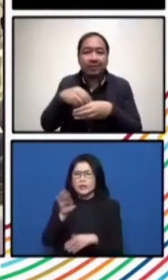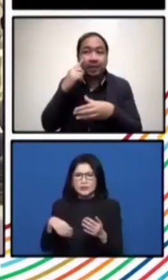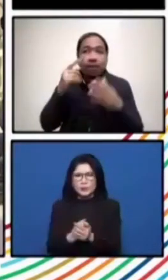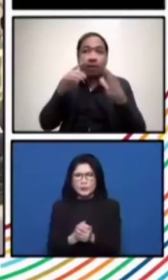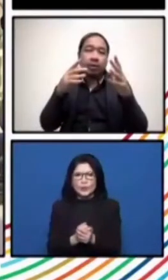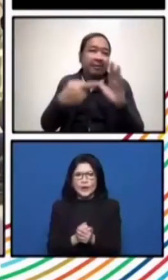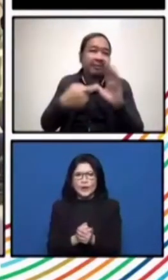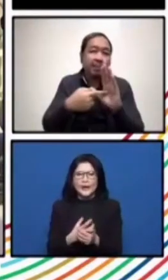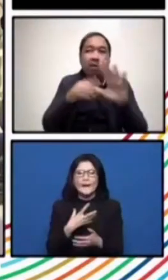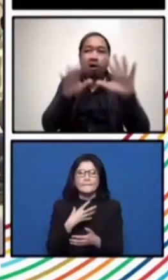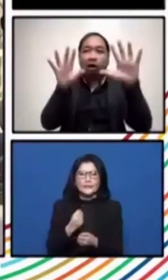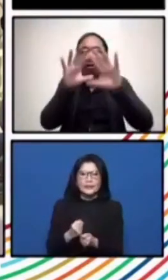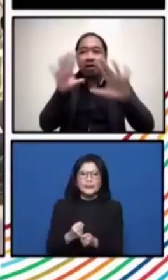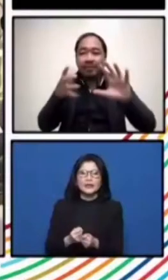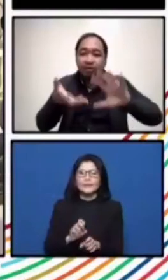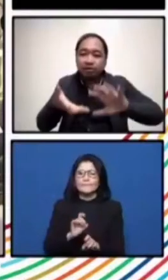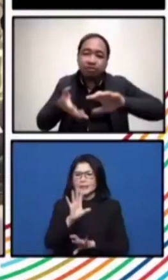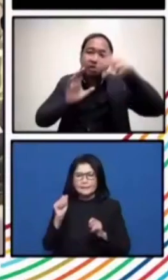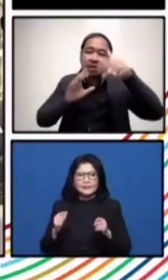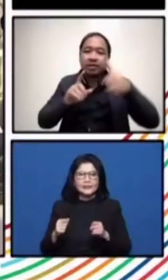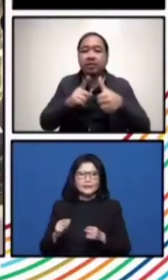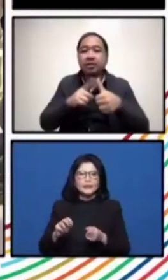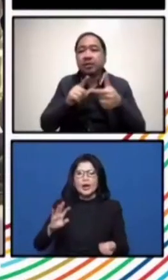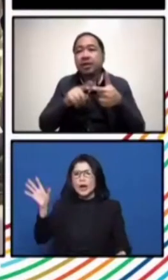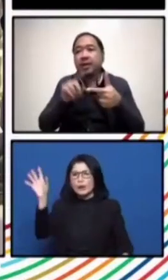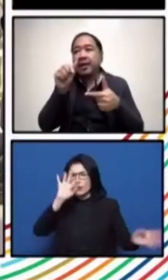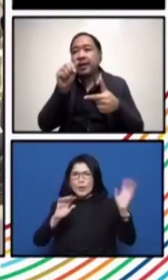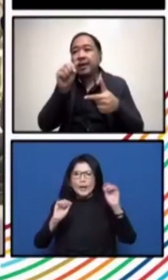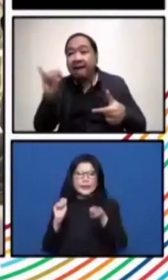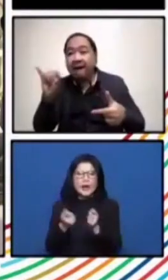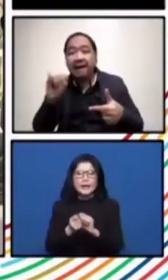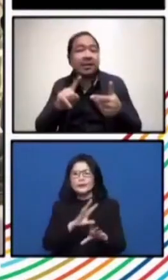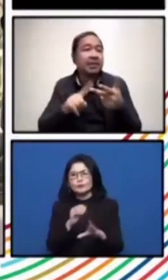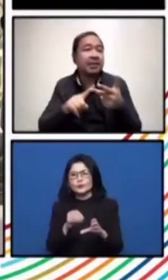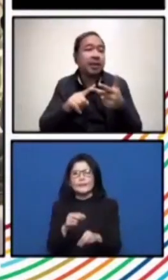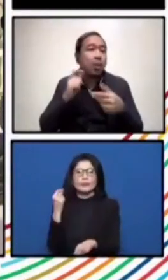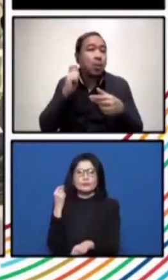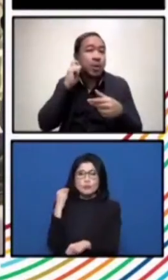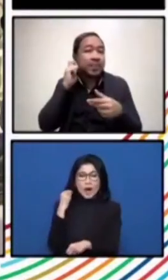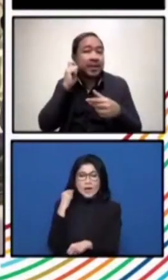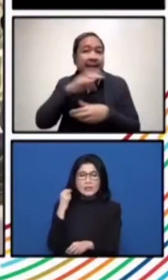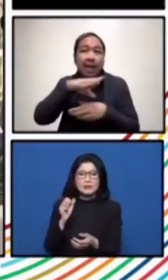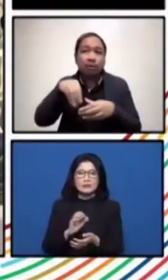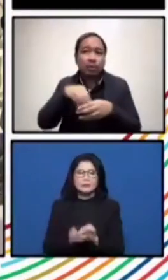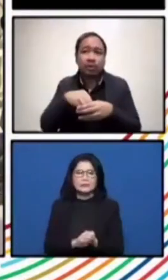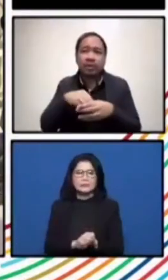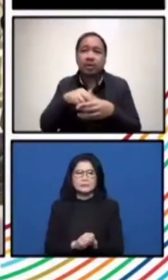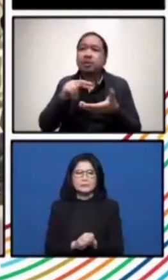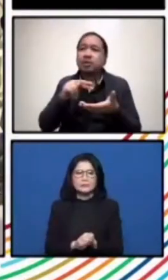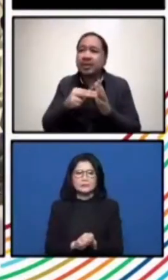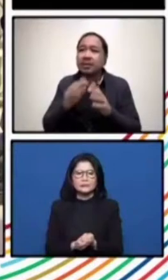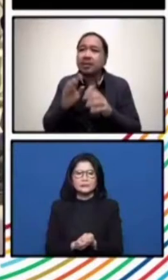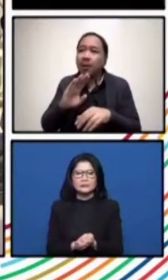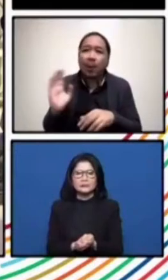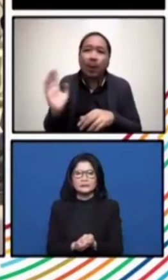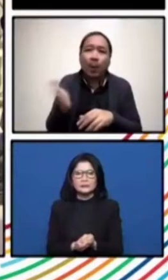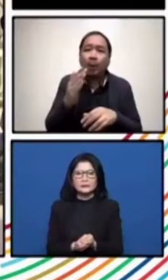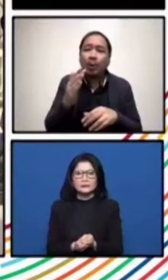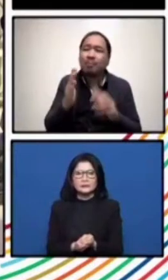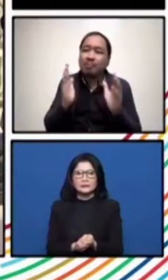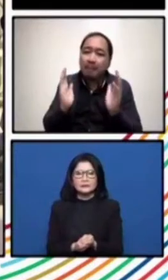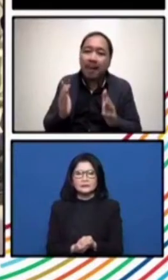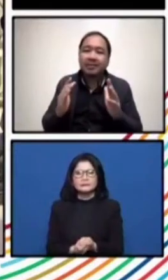AI woman inclusion Etc and when we don't it acts as a cost on society something that